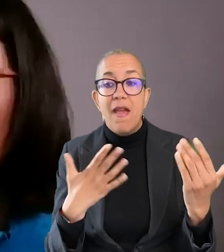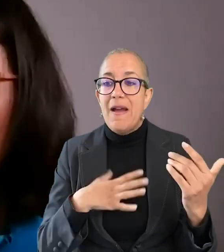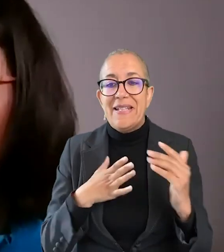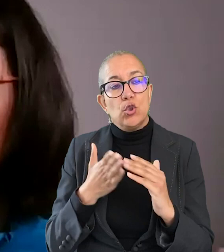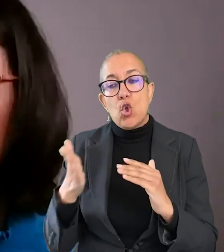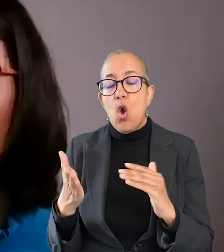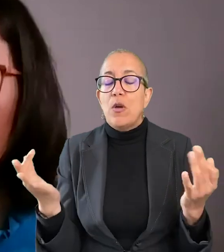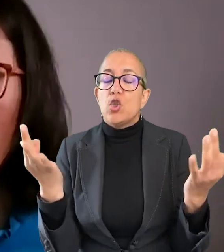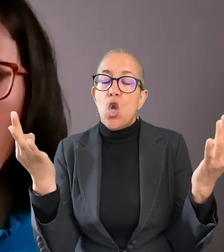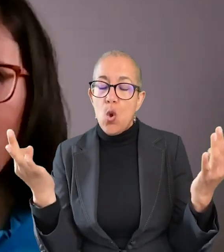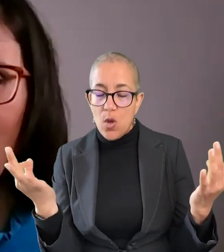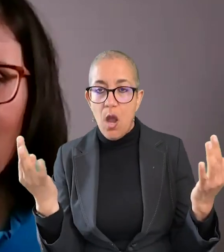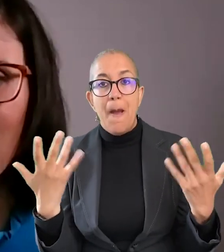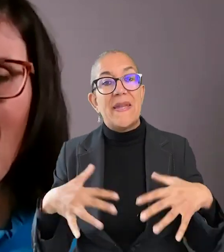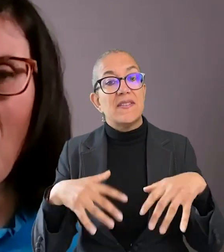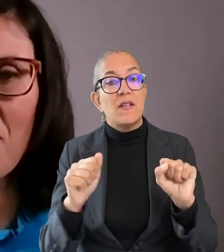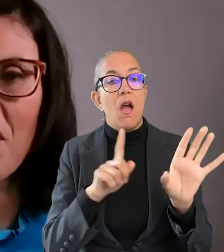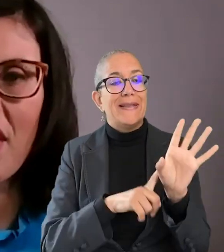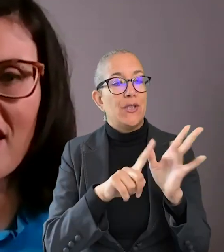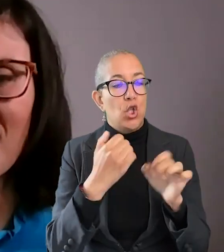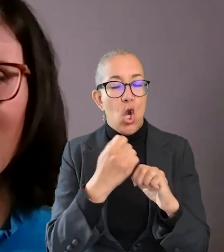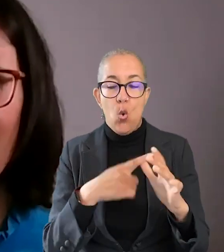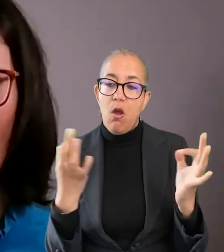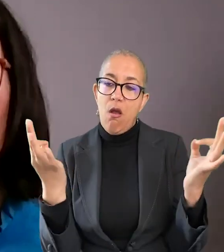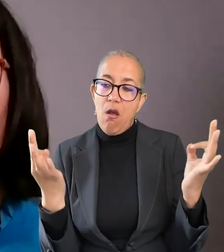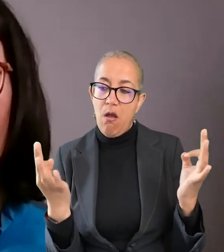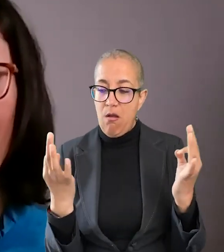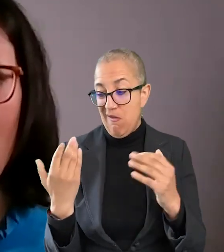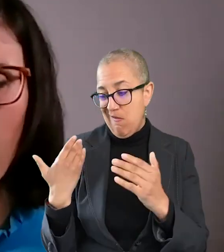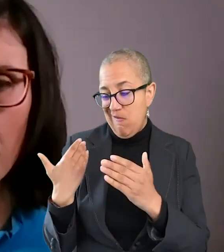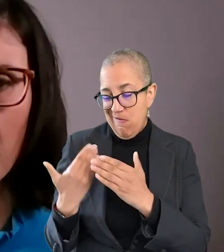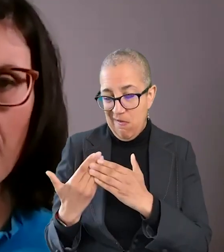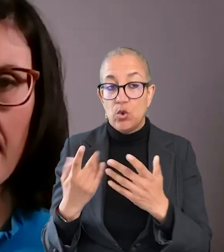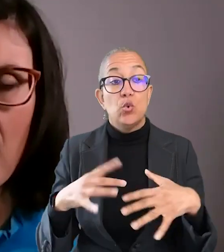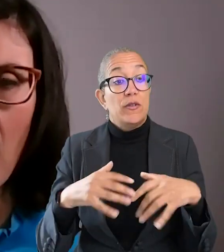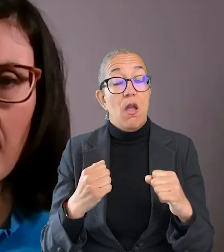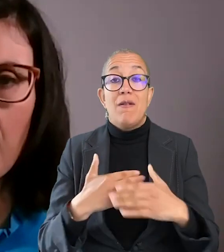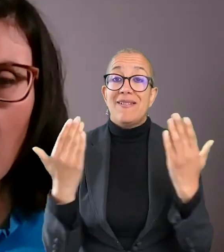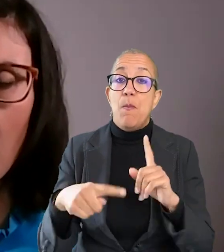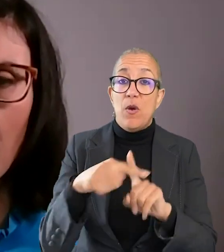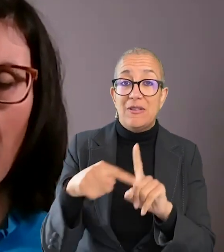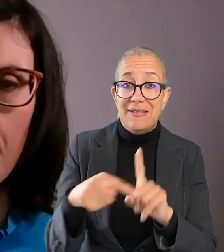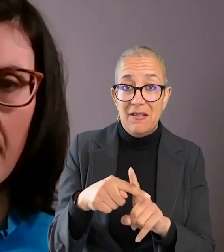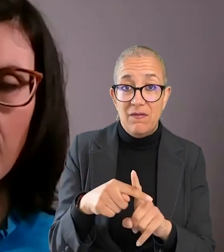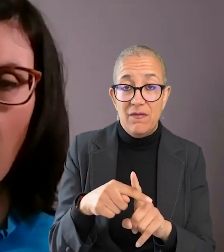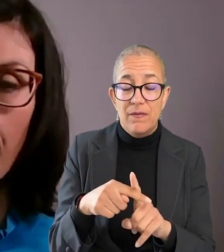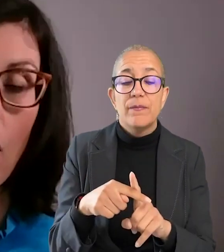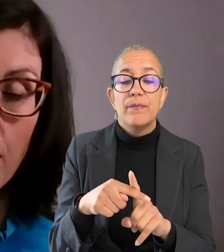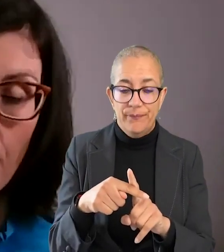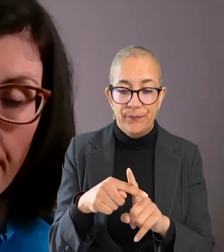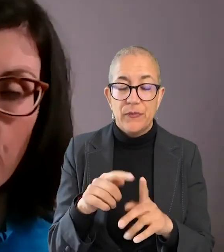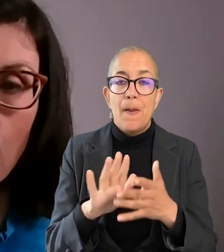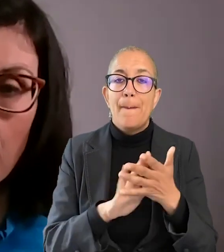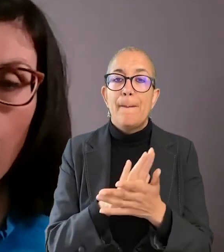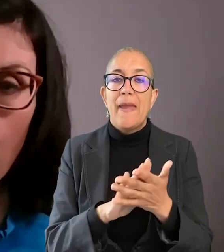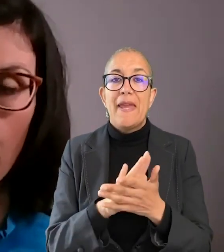my yoga. I've taken up yoga in the last few years to start my day positively. And that means that I've got a